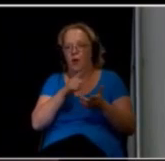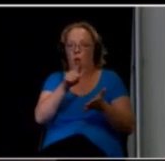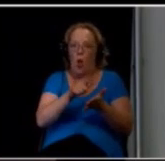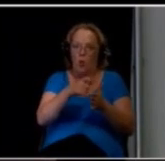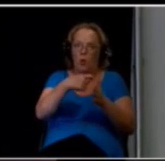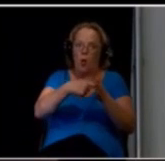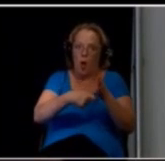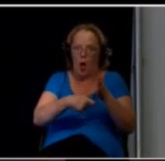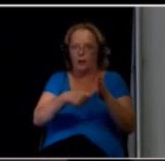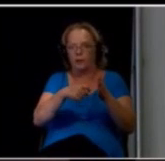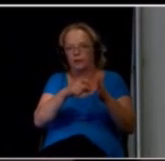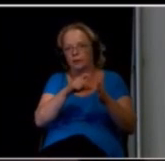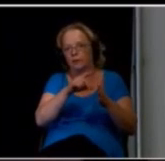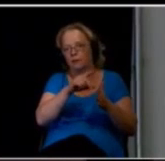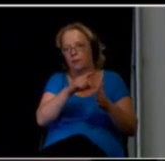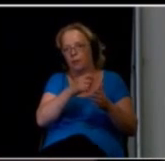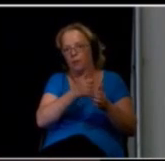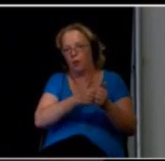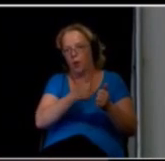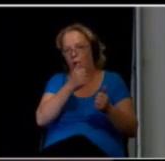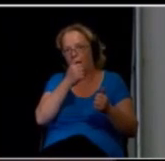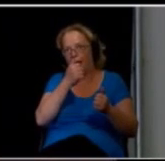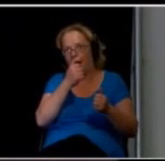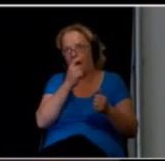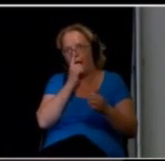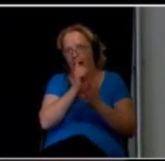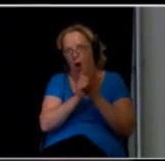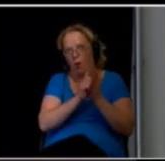it's a theoretically low because they're actually quite high,